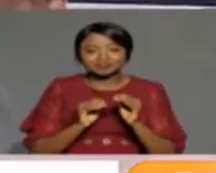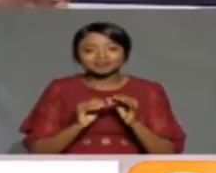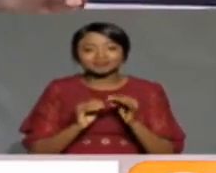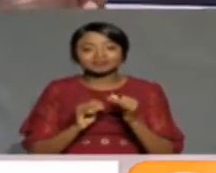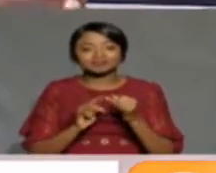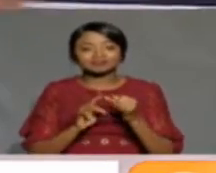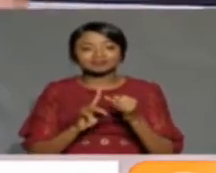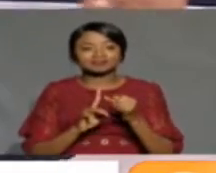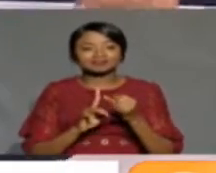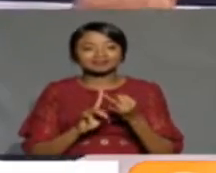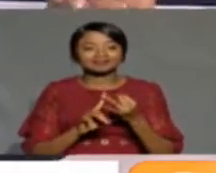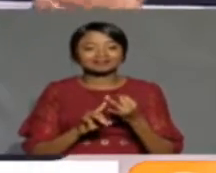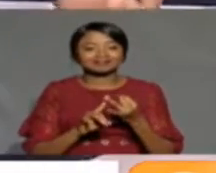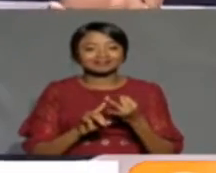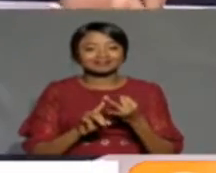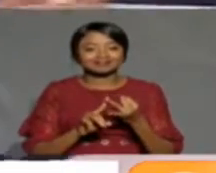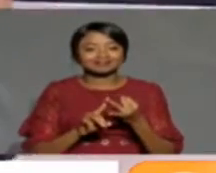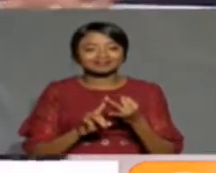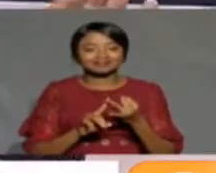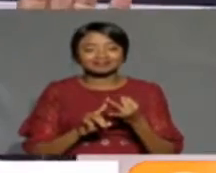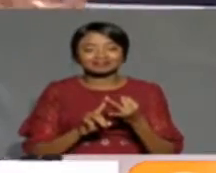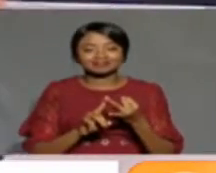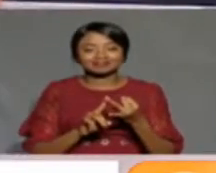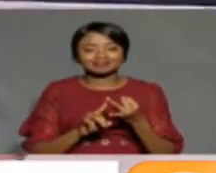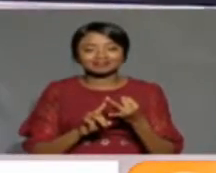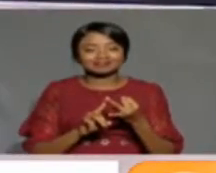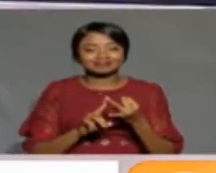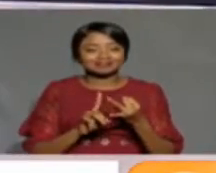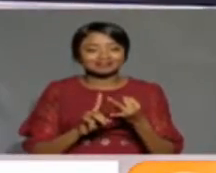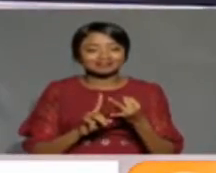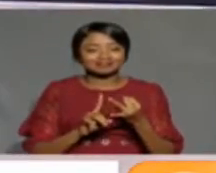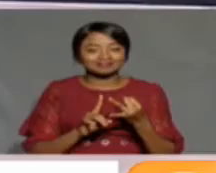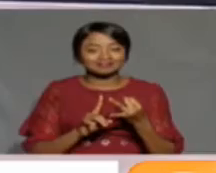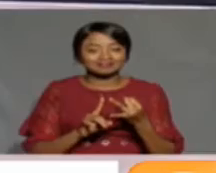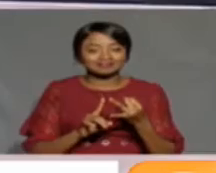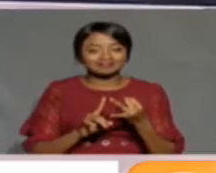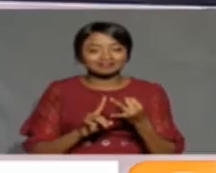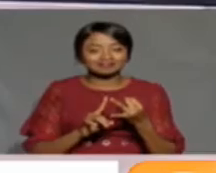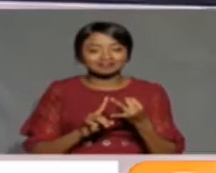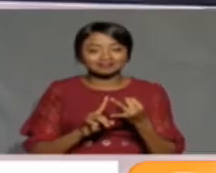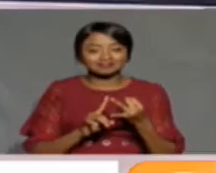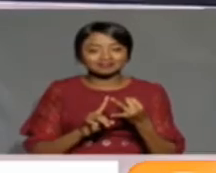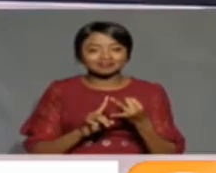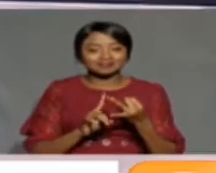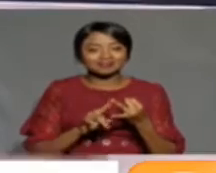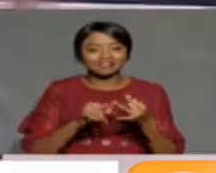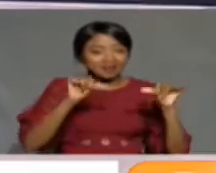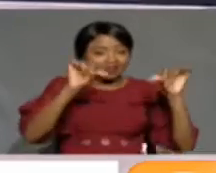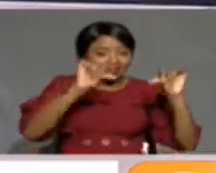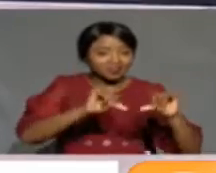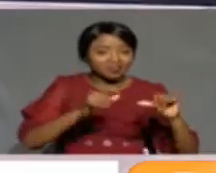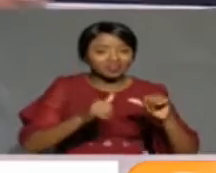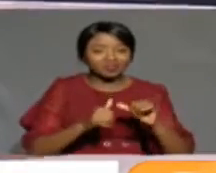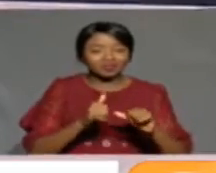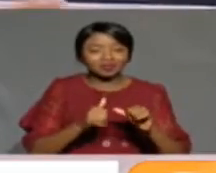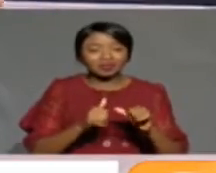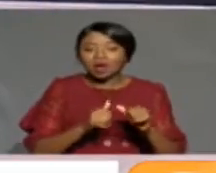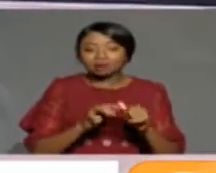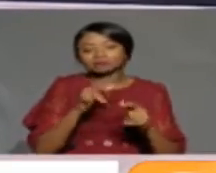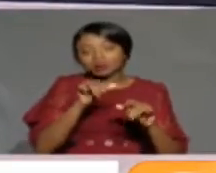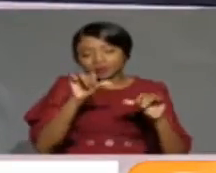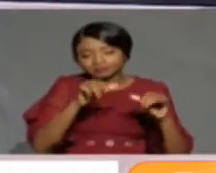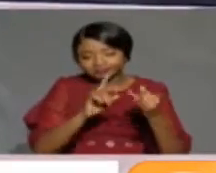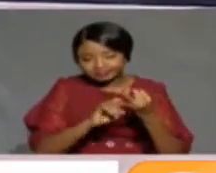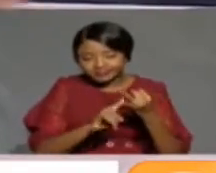the second one. The second one. Allow me to take this, please, because it's for the good of the nation. Oh. The second option is relocation, where the